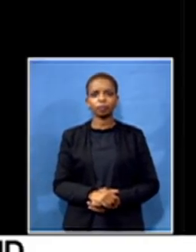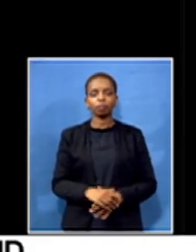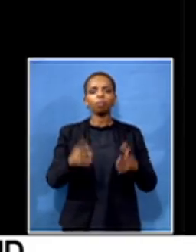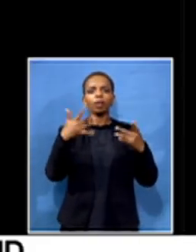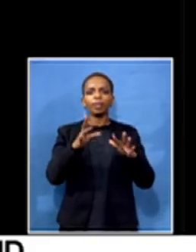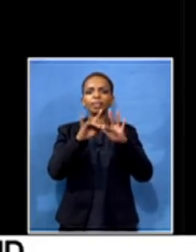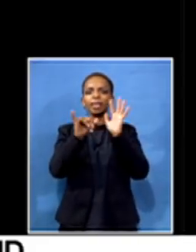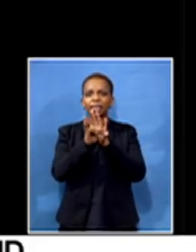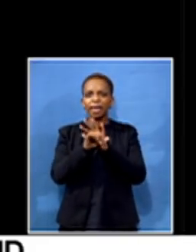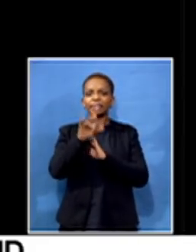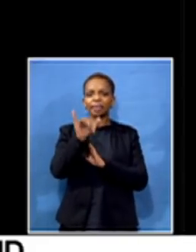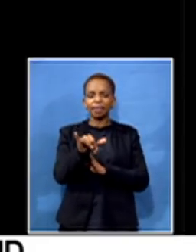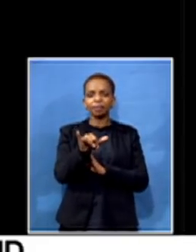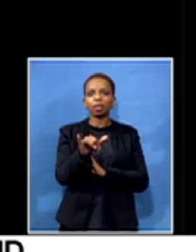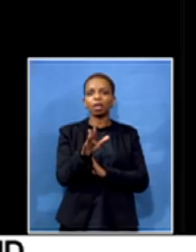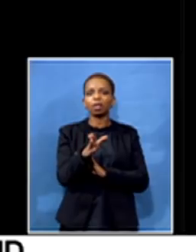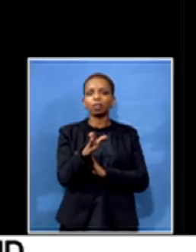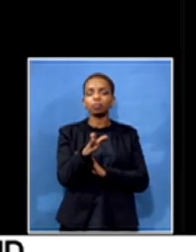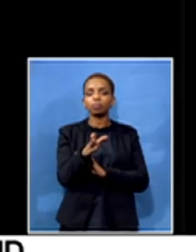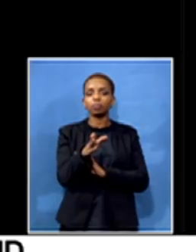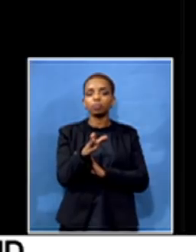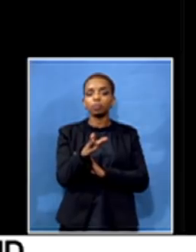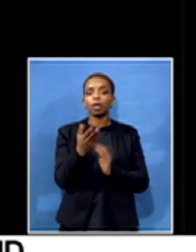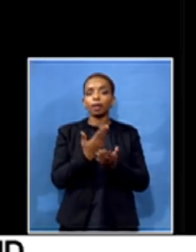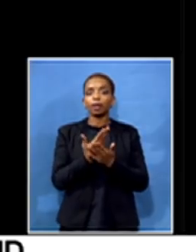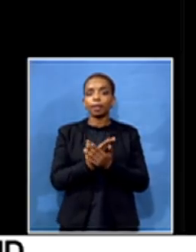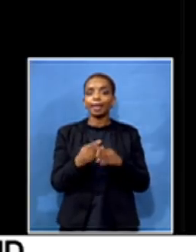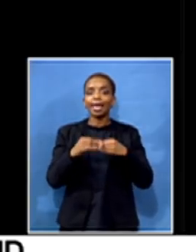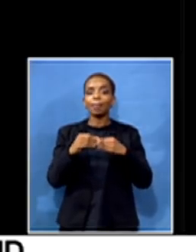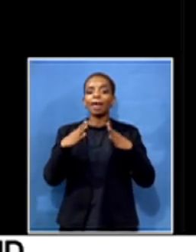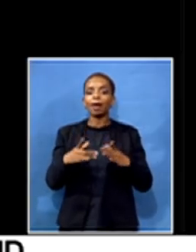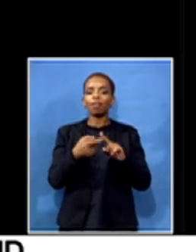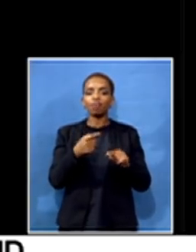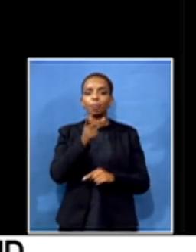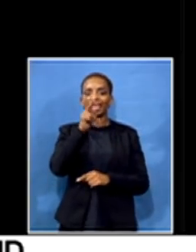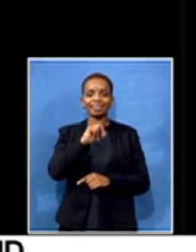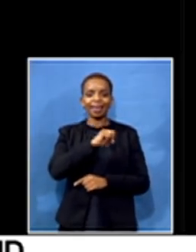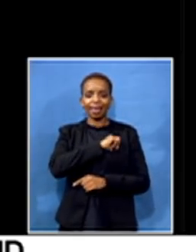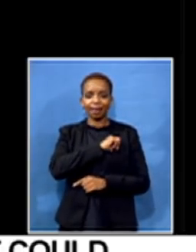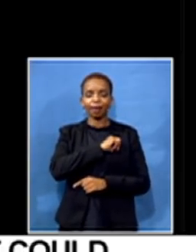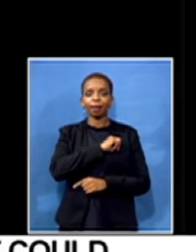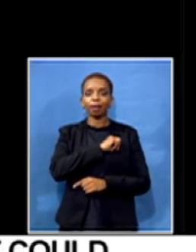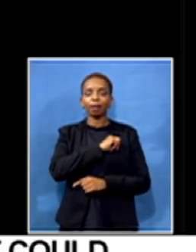indicated that this person wanted to speak. Can the member from KZN, if you